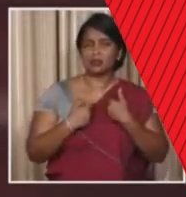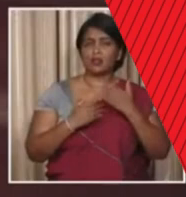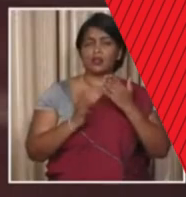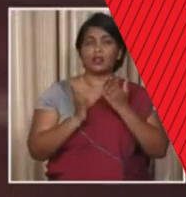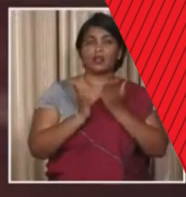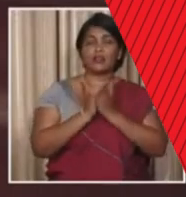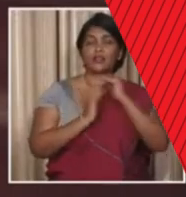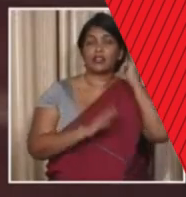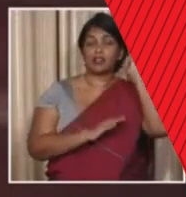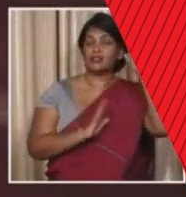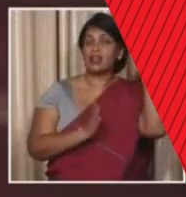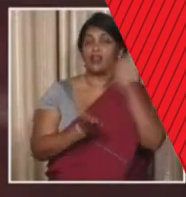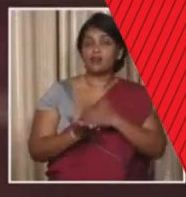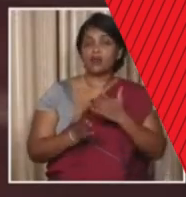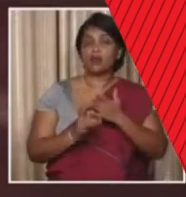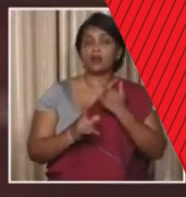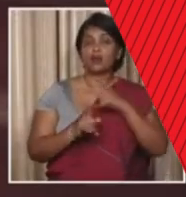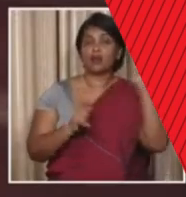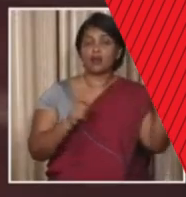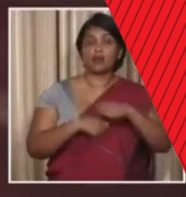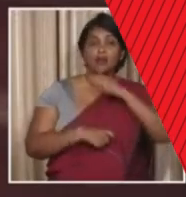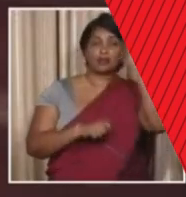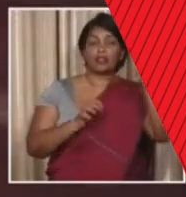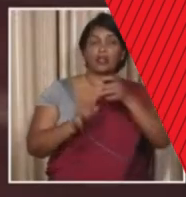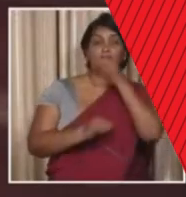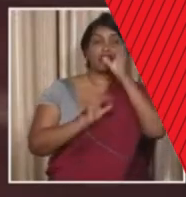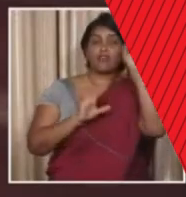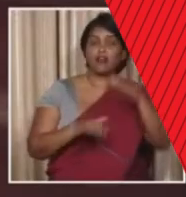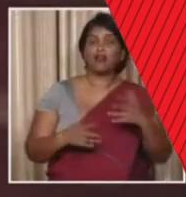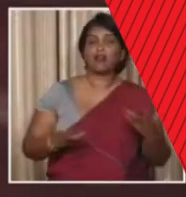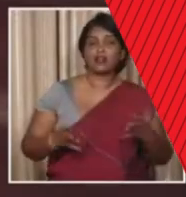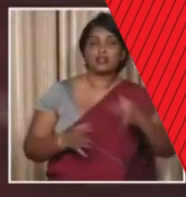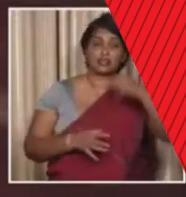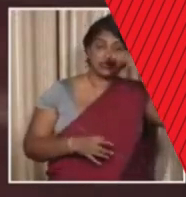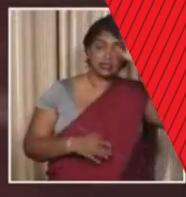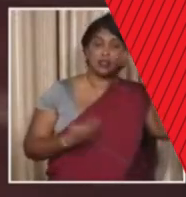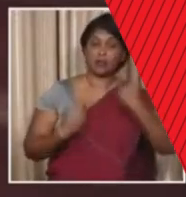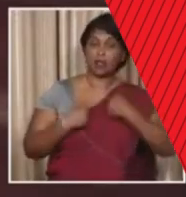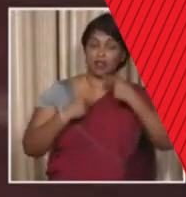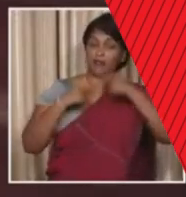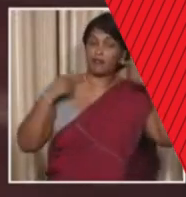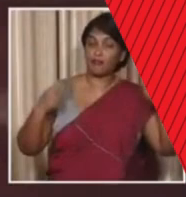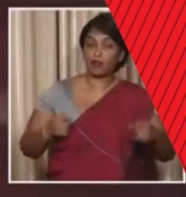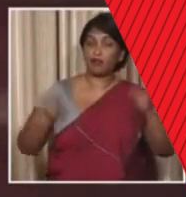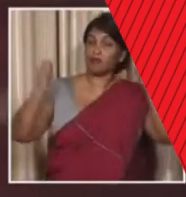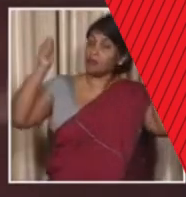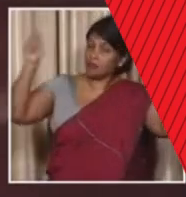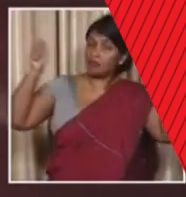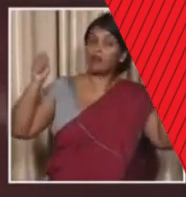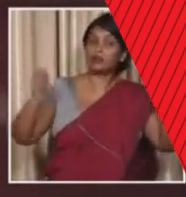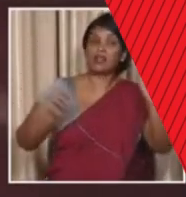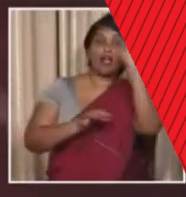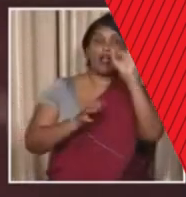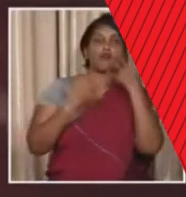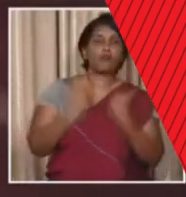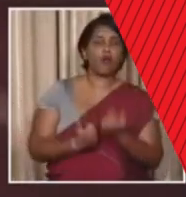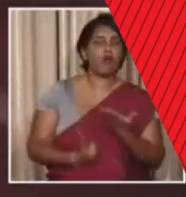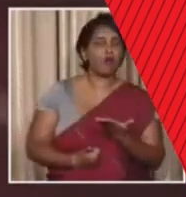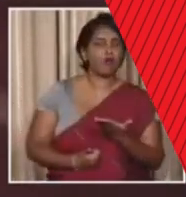Vijayakumar kohinda? Kueni kathawa kohinda? Single da mata viruddha ollan giribu board wala akshara